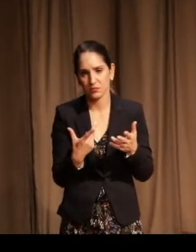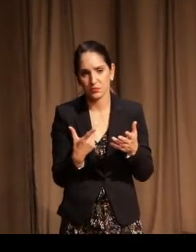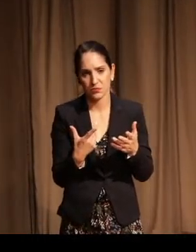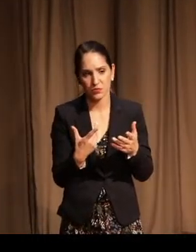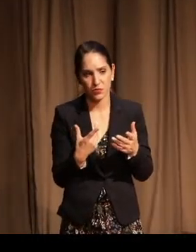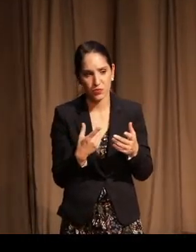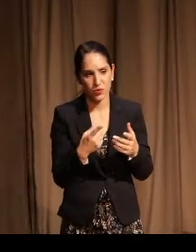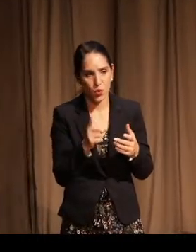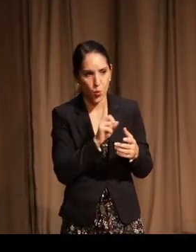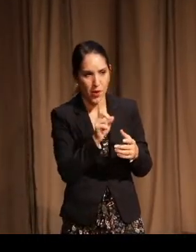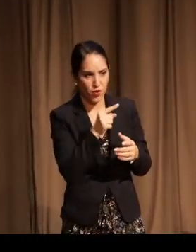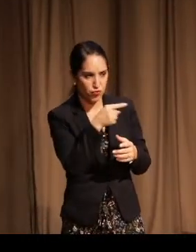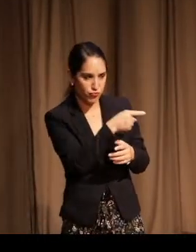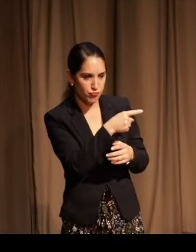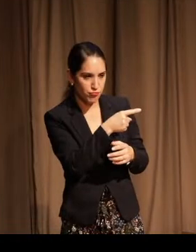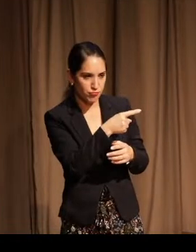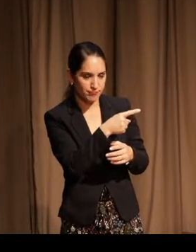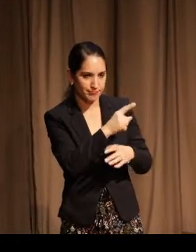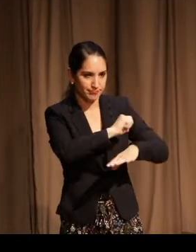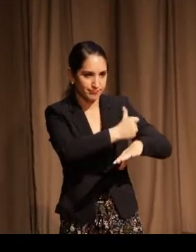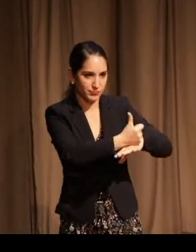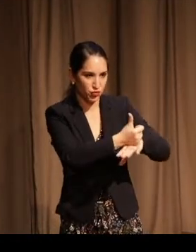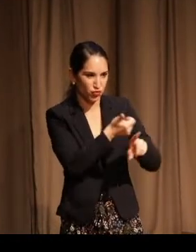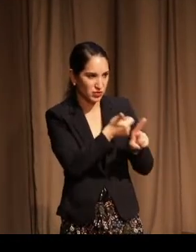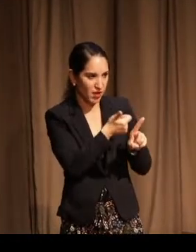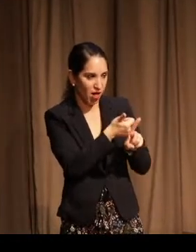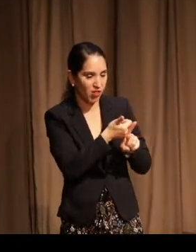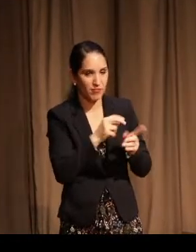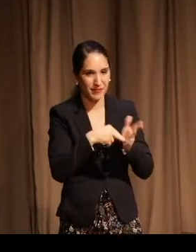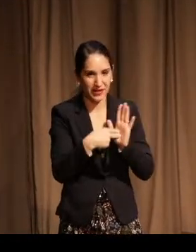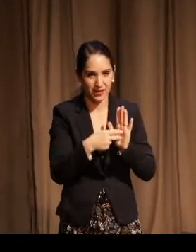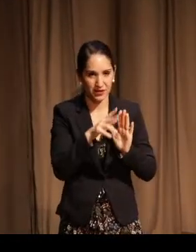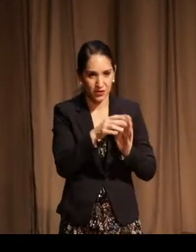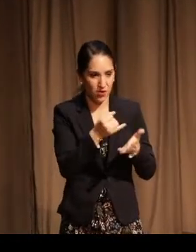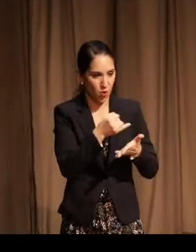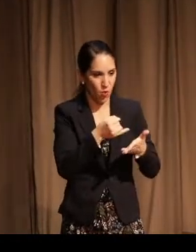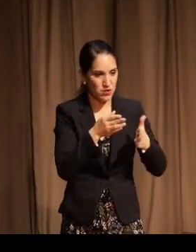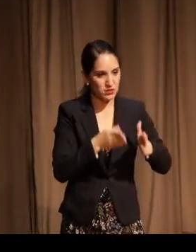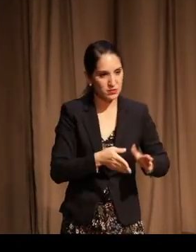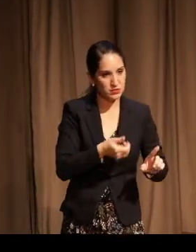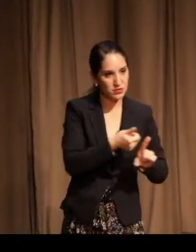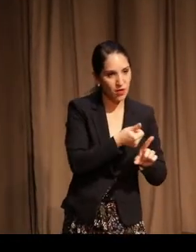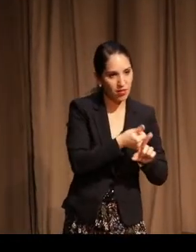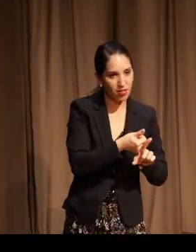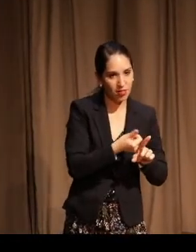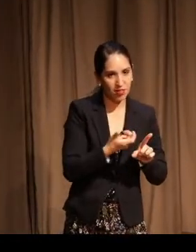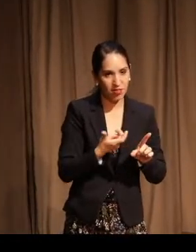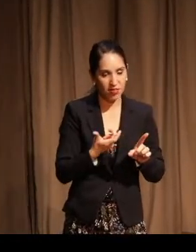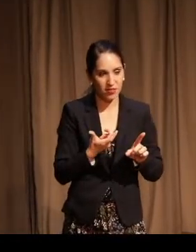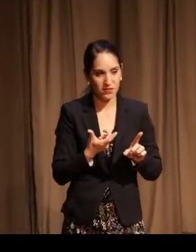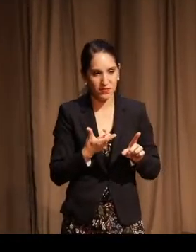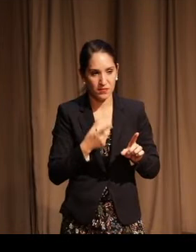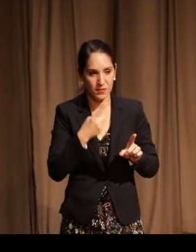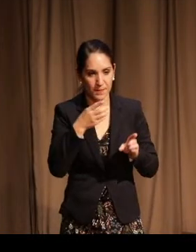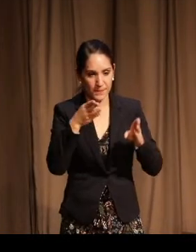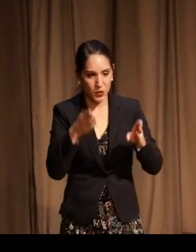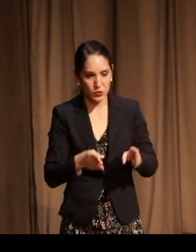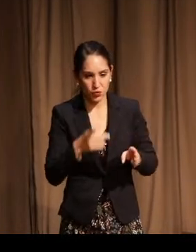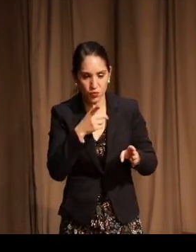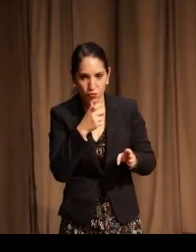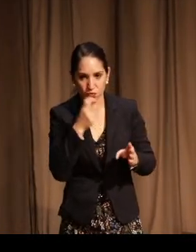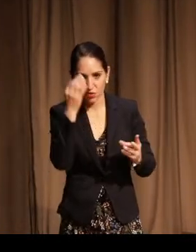where do you place yourself as an artist and like as someone who's speaking